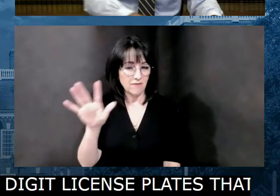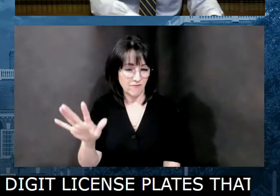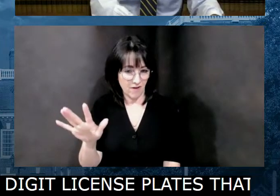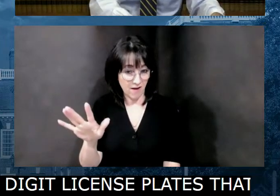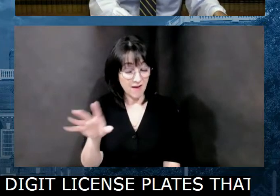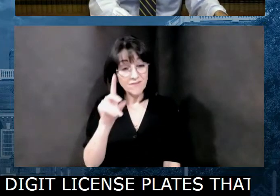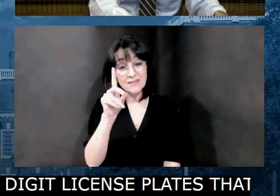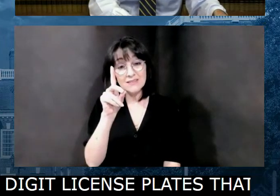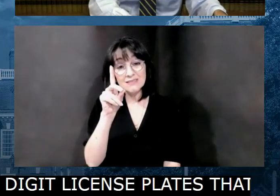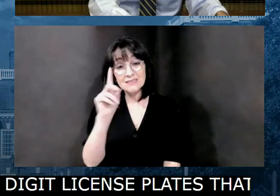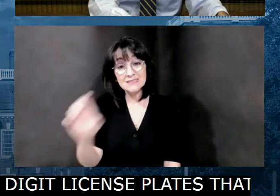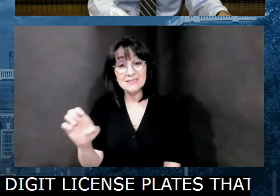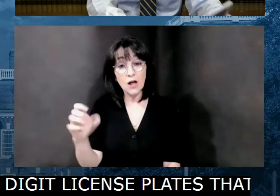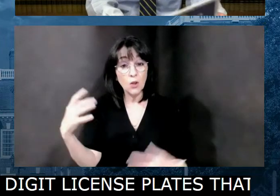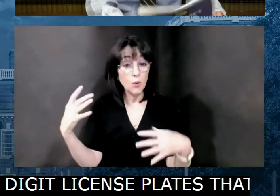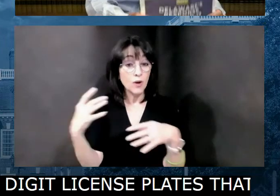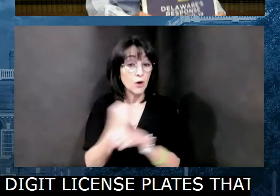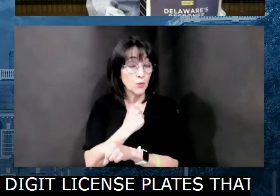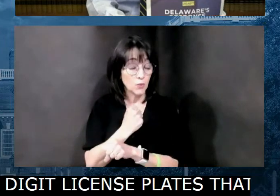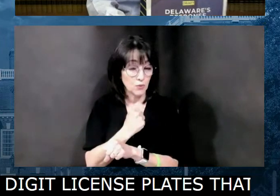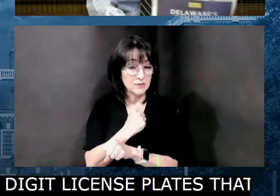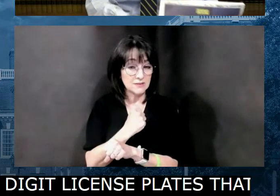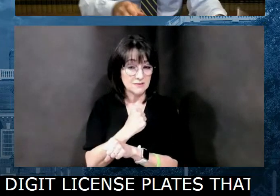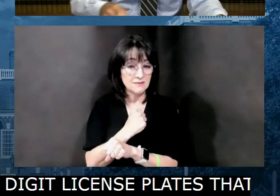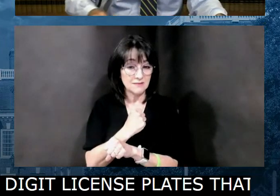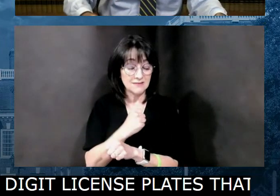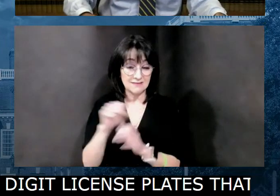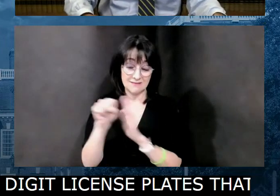when we all get vaccinated, go to the website,